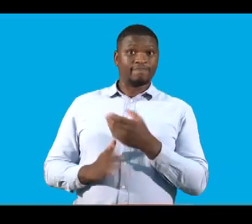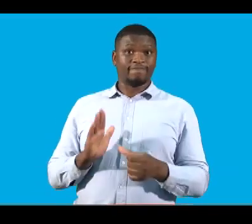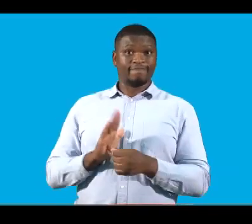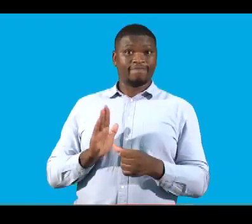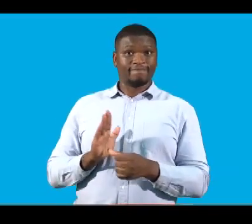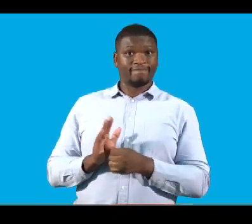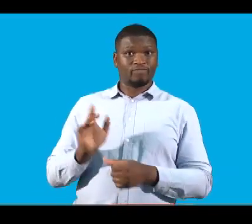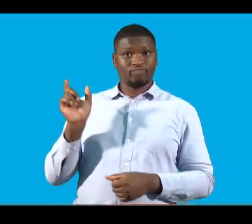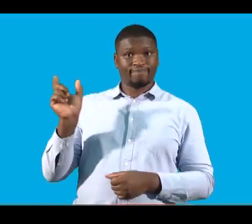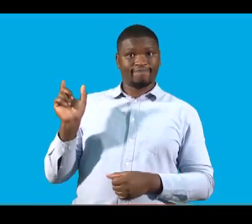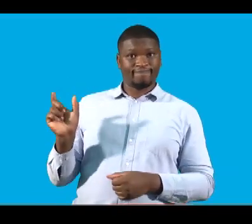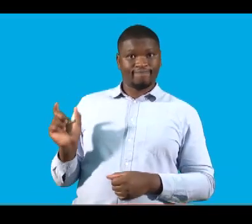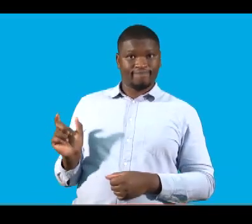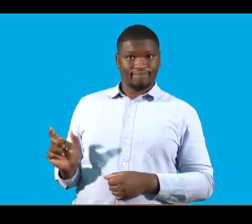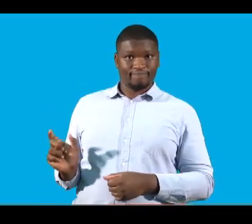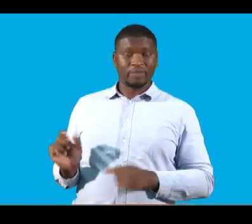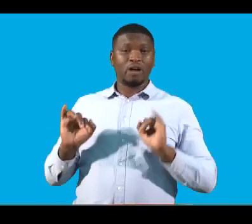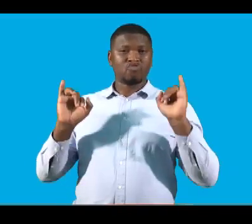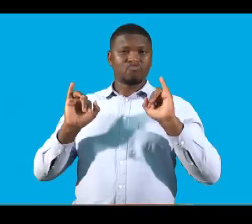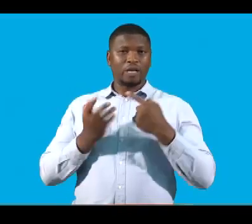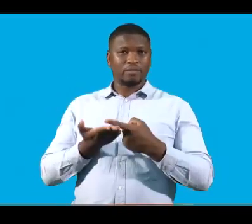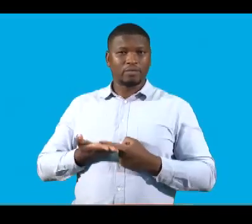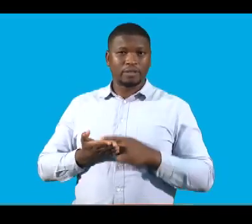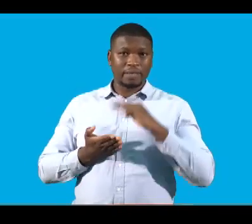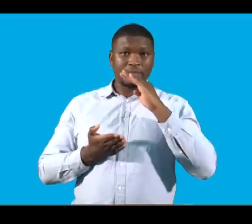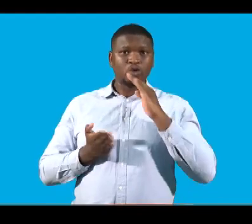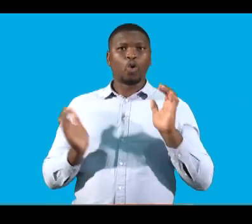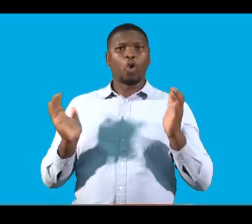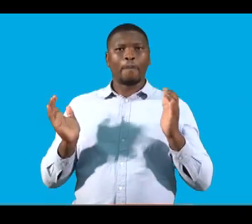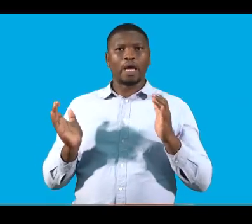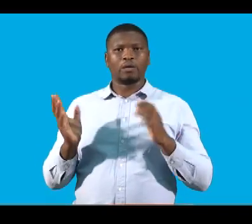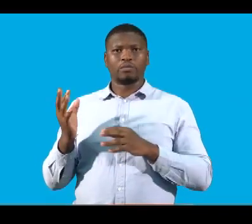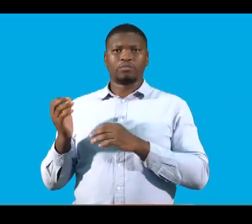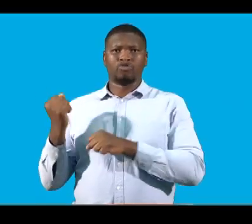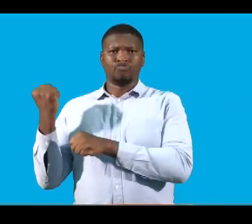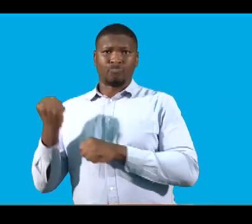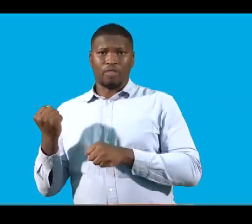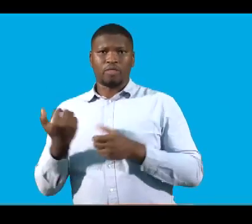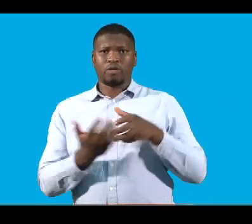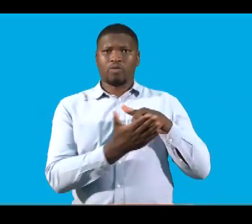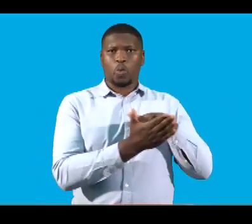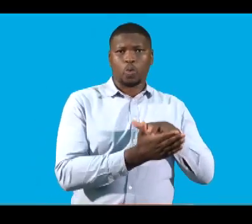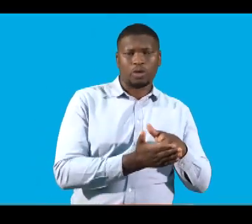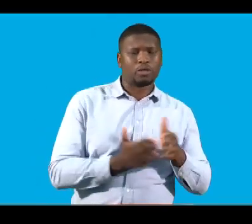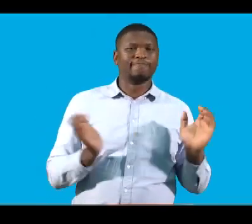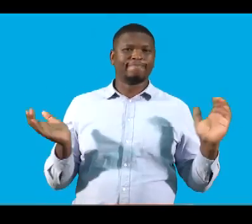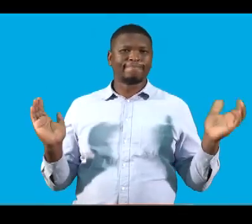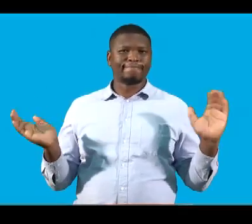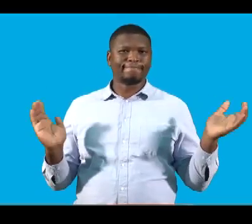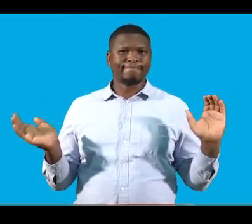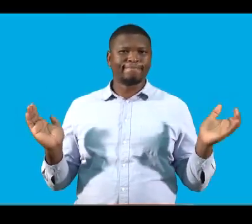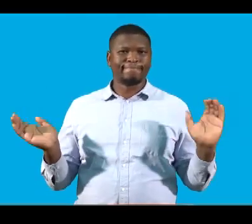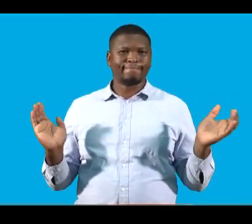Here are some of the keywords again. Critically discuss means to weigh up the strength and weakness of an idea